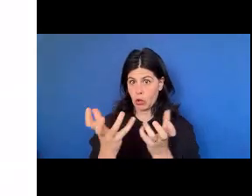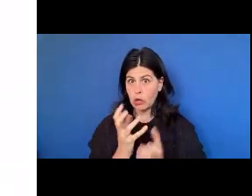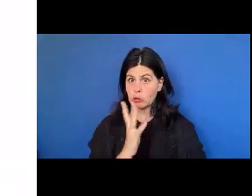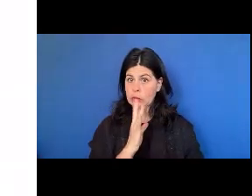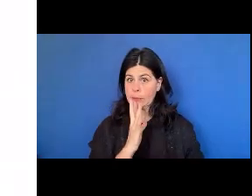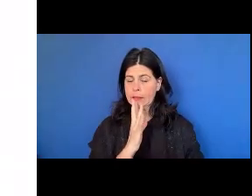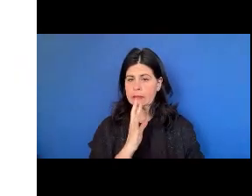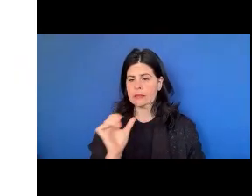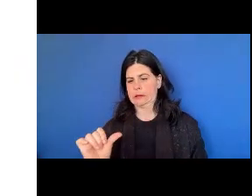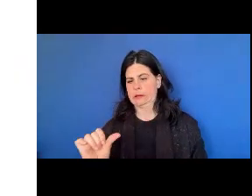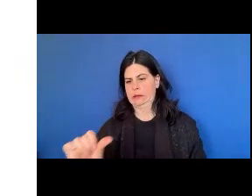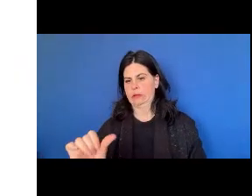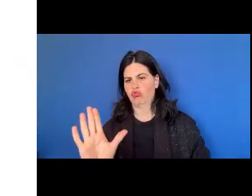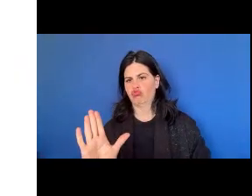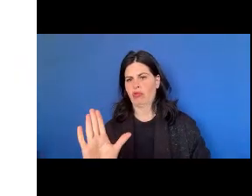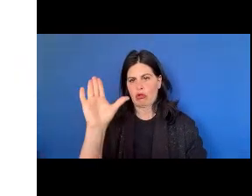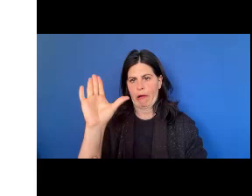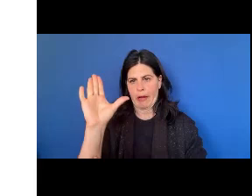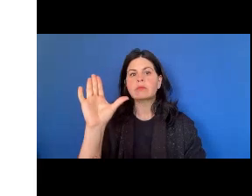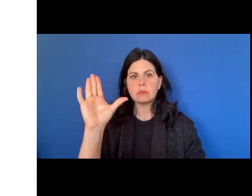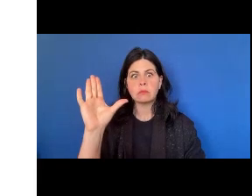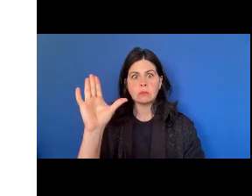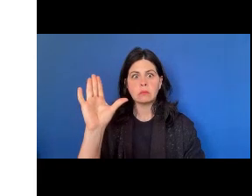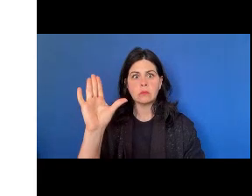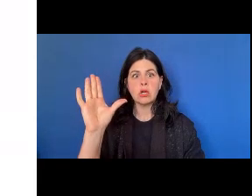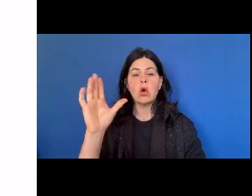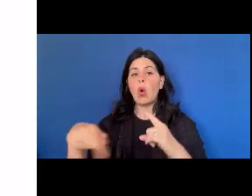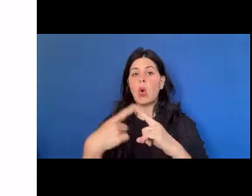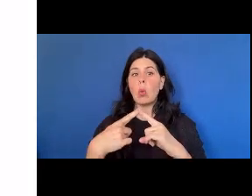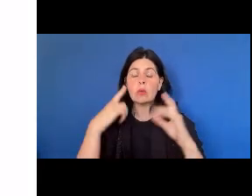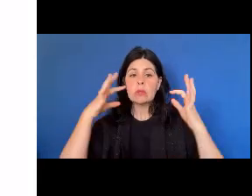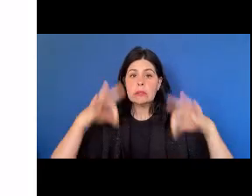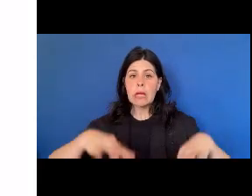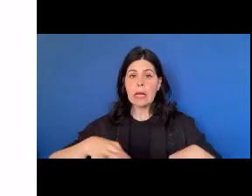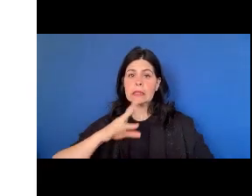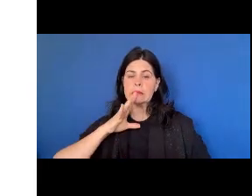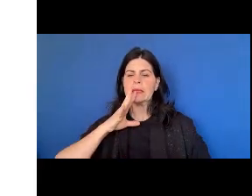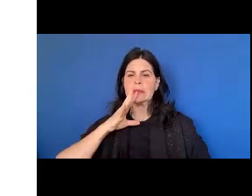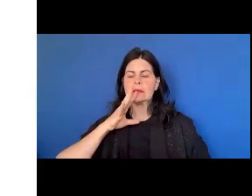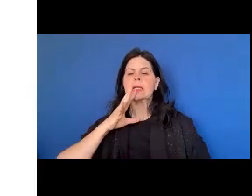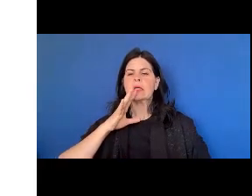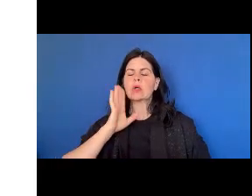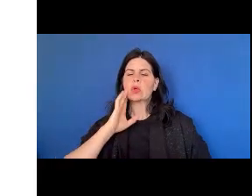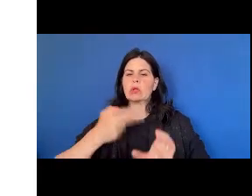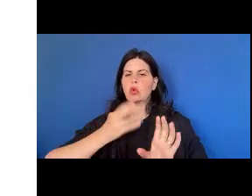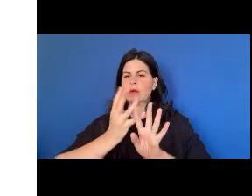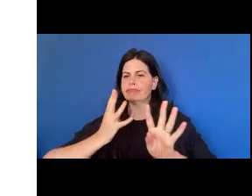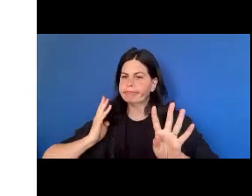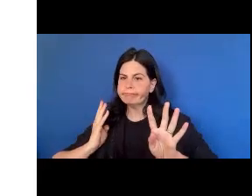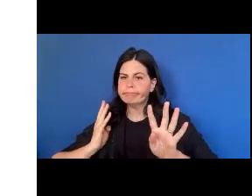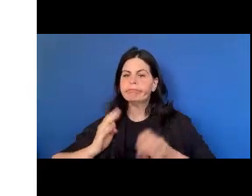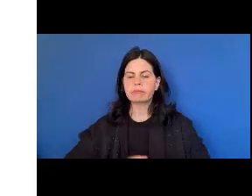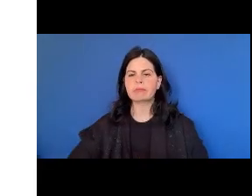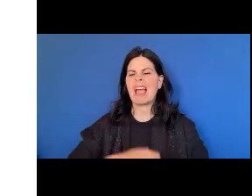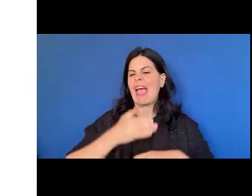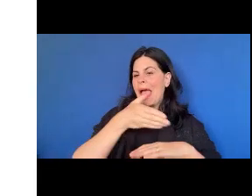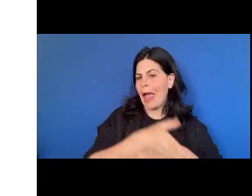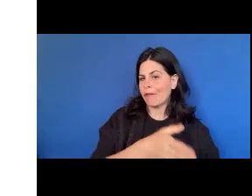feature now, or when you decide to speak and get in the queue of speakers we will take after the presentation.